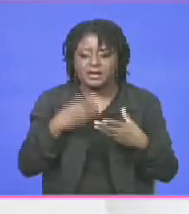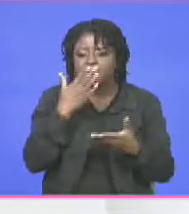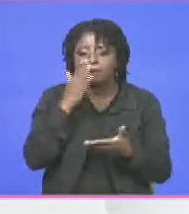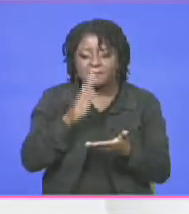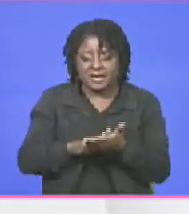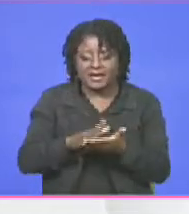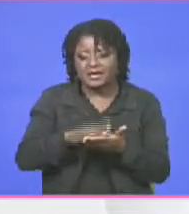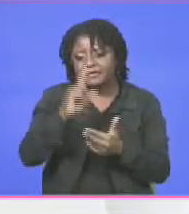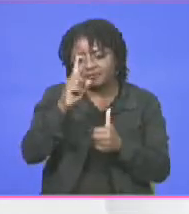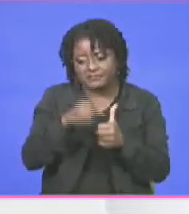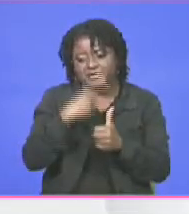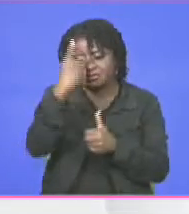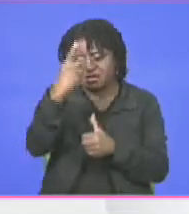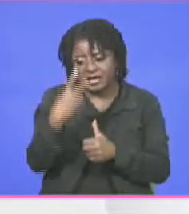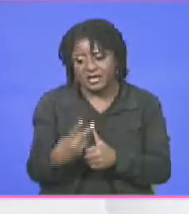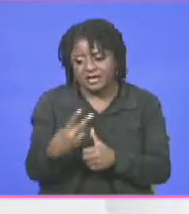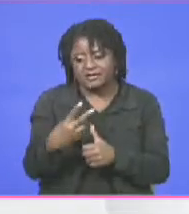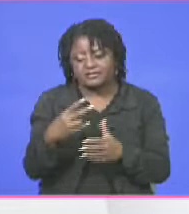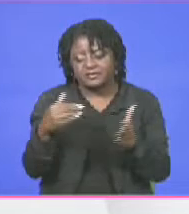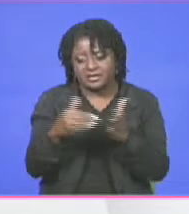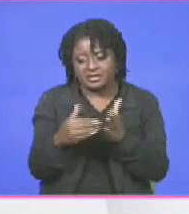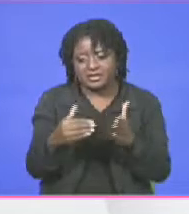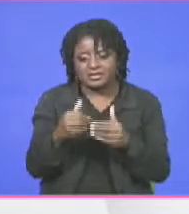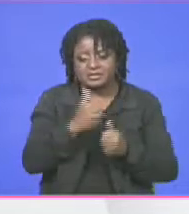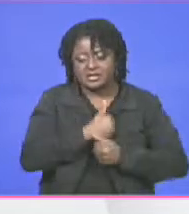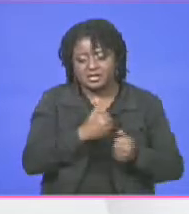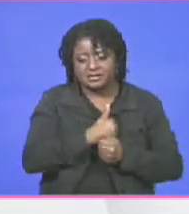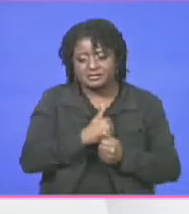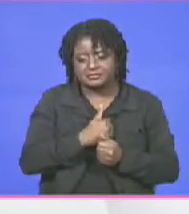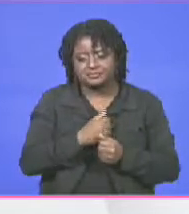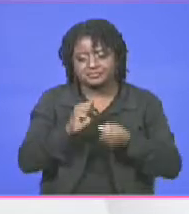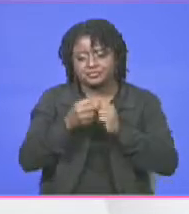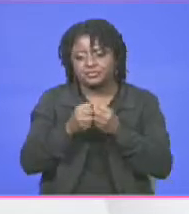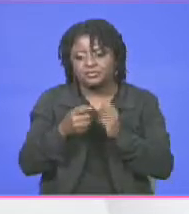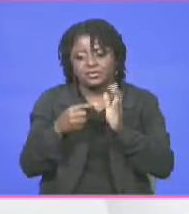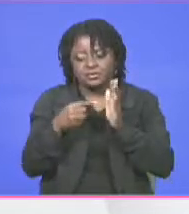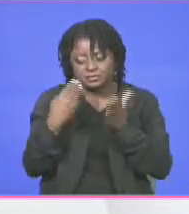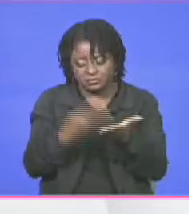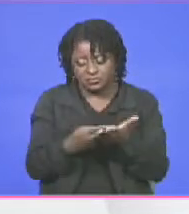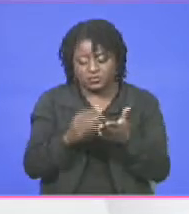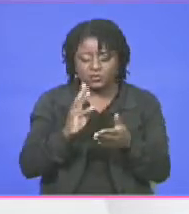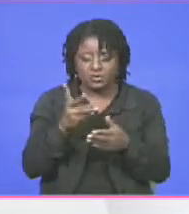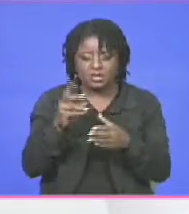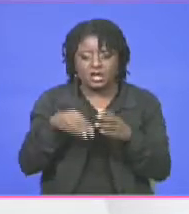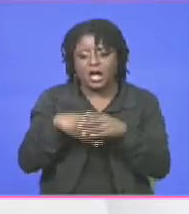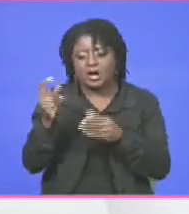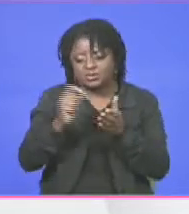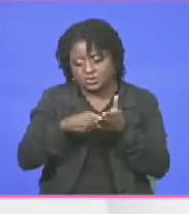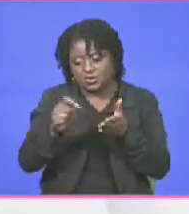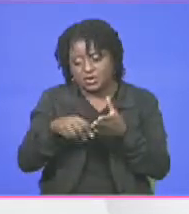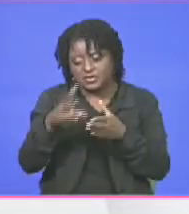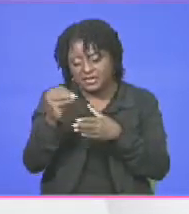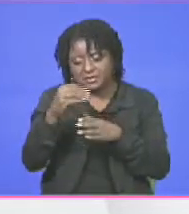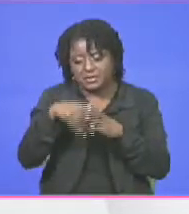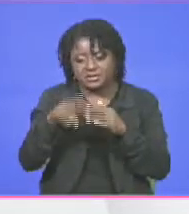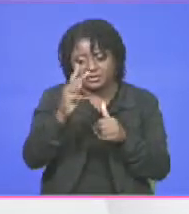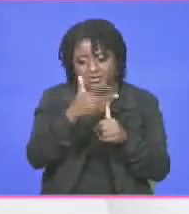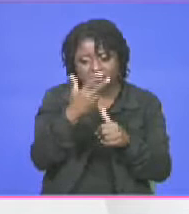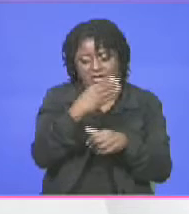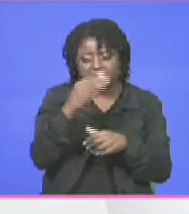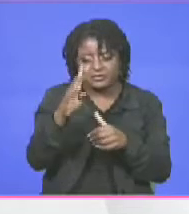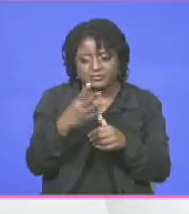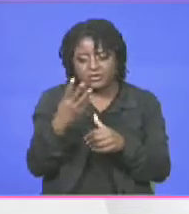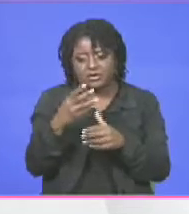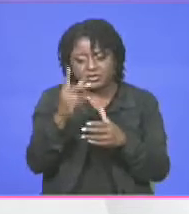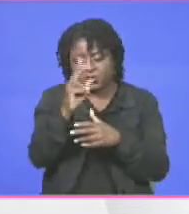half against Canada. The stats will prove that we've outscored them in the third and the fourth quarter, and because the hole was so deep, we just wasn't able to